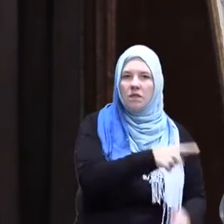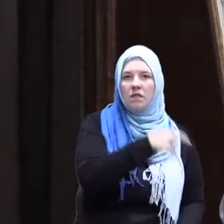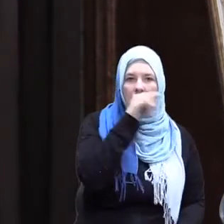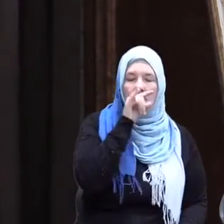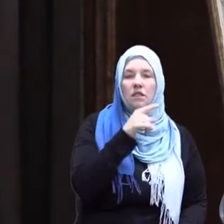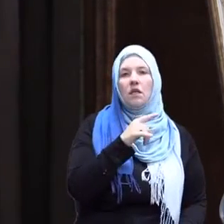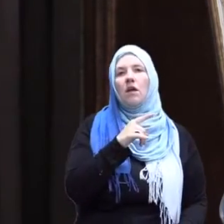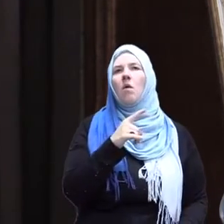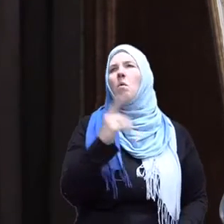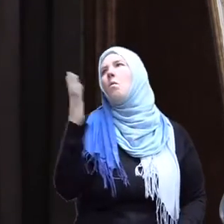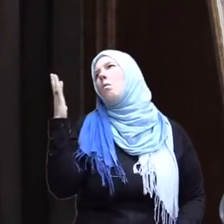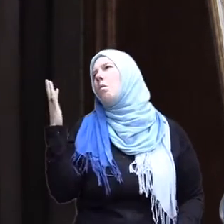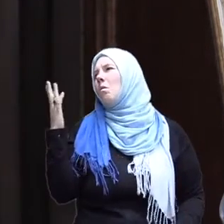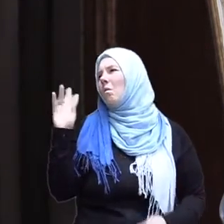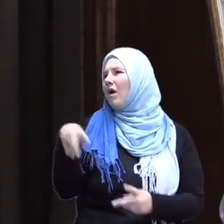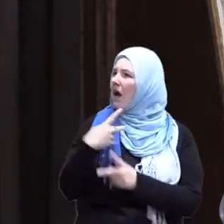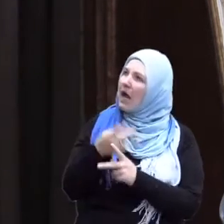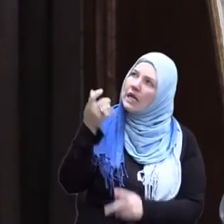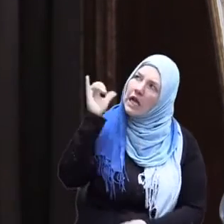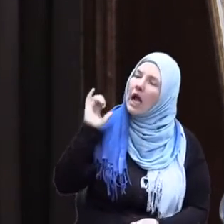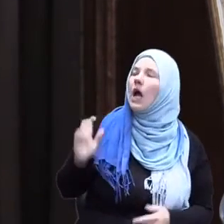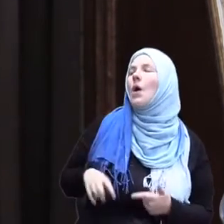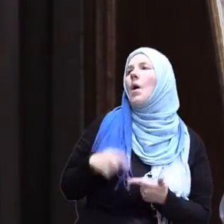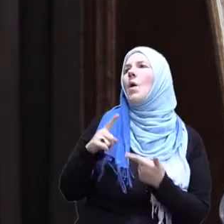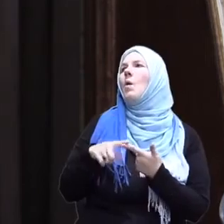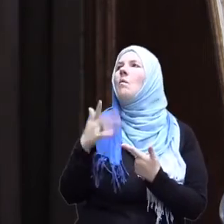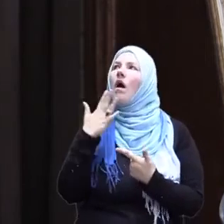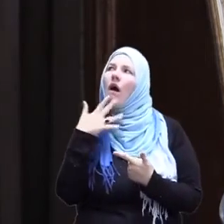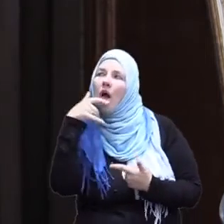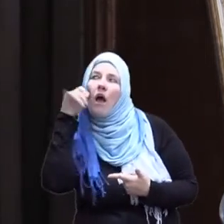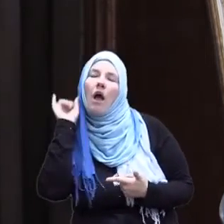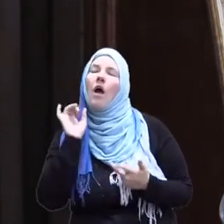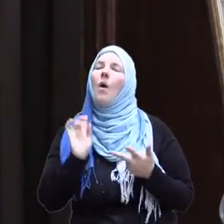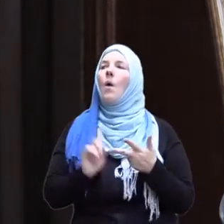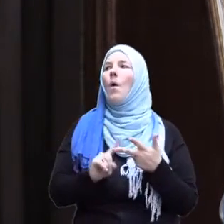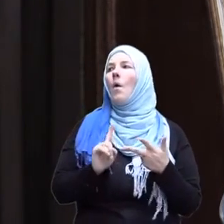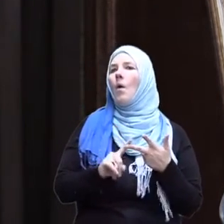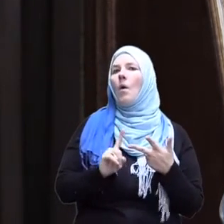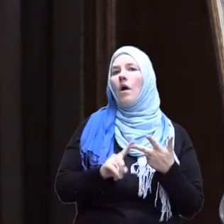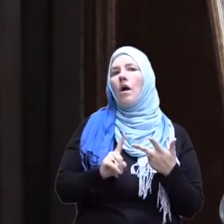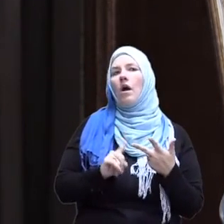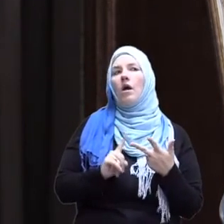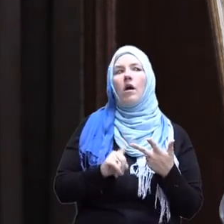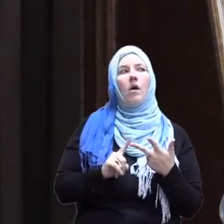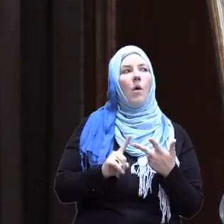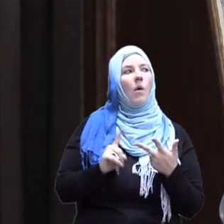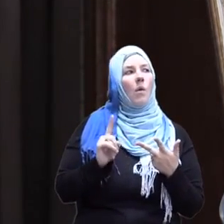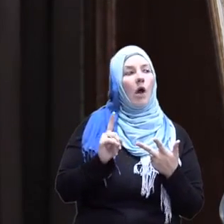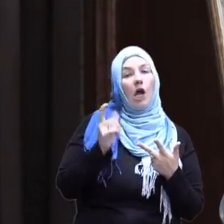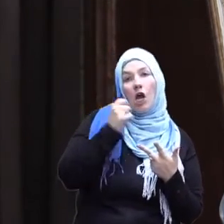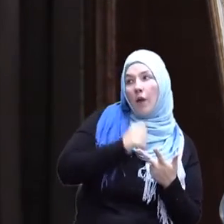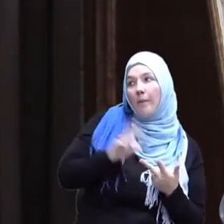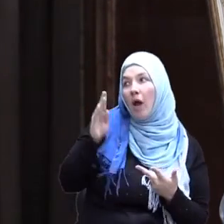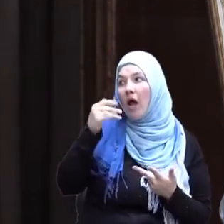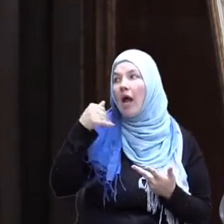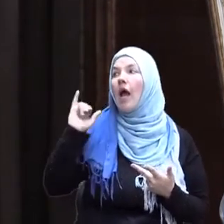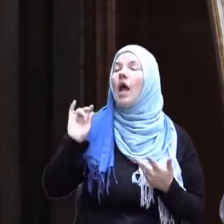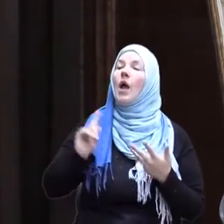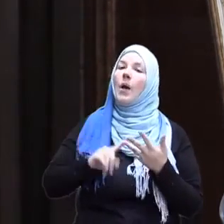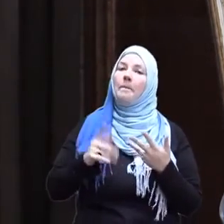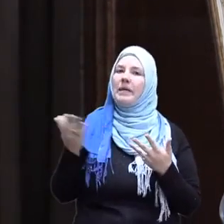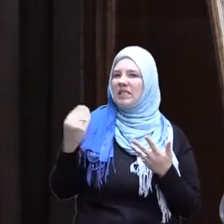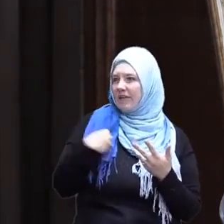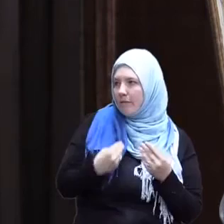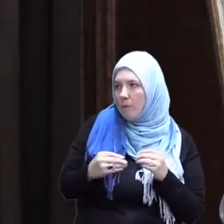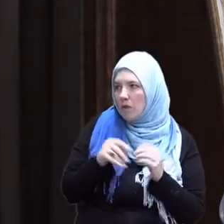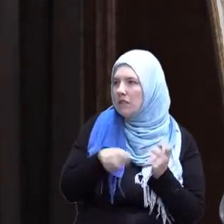keep asking, what kind of cow? What color of cow? What color of cow? And please give us some details. We